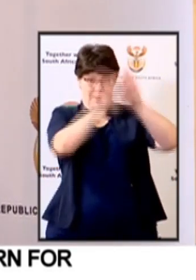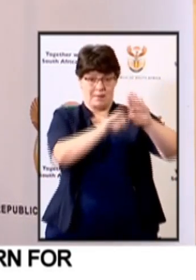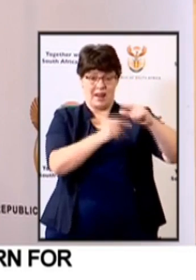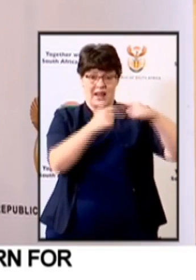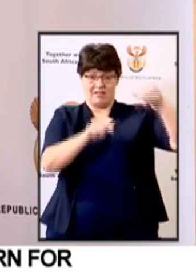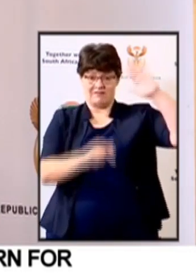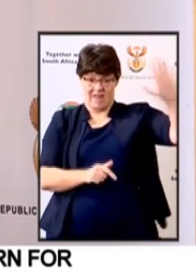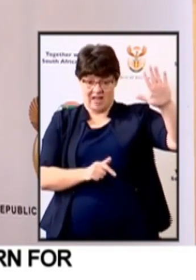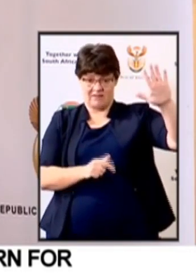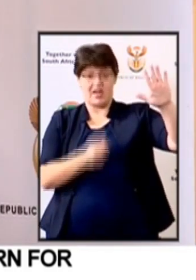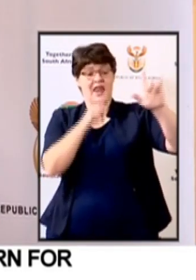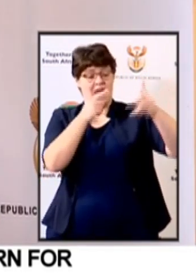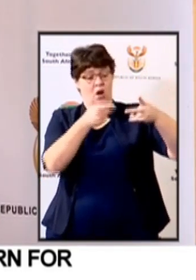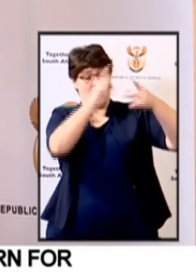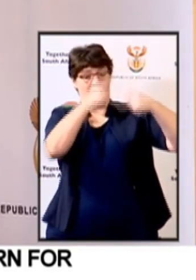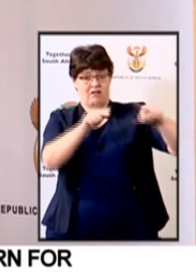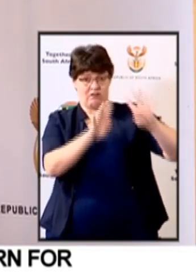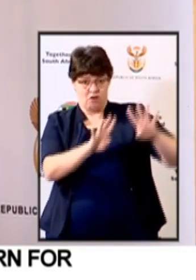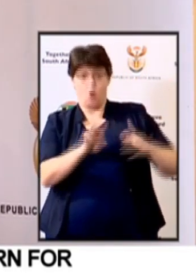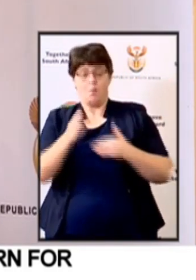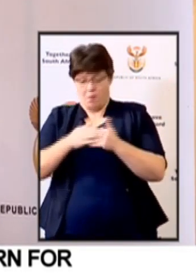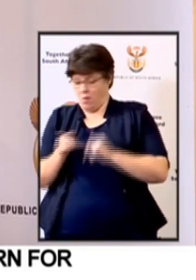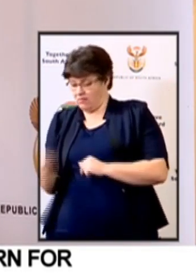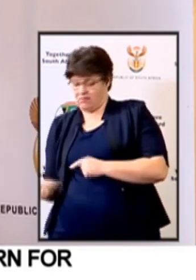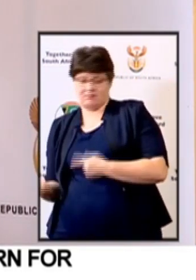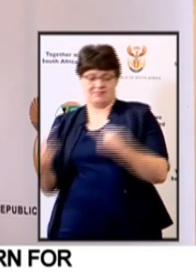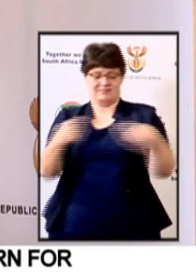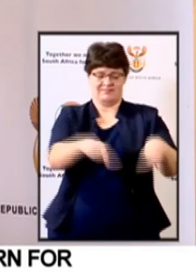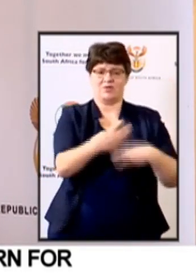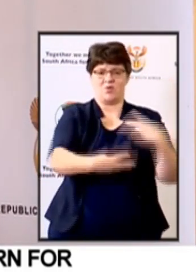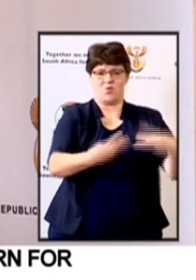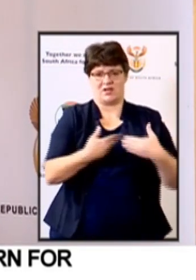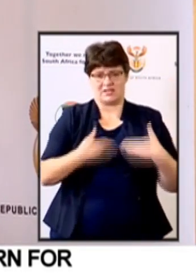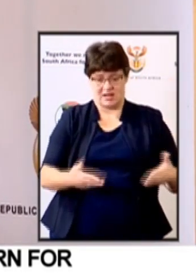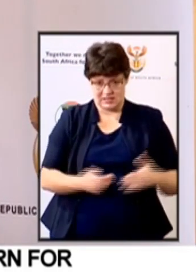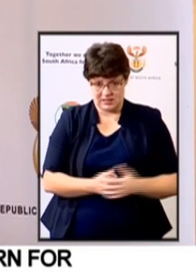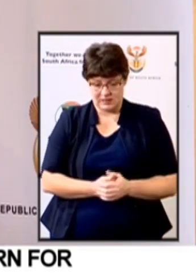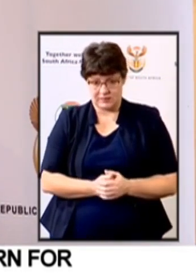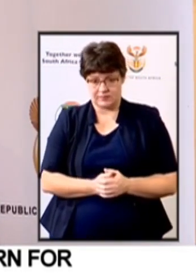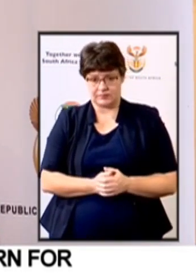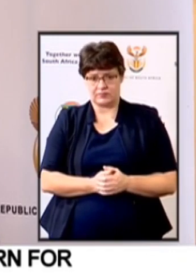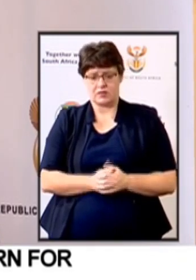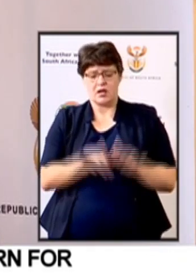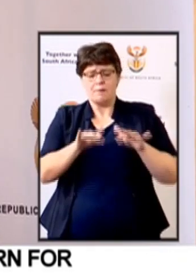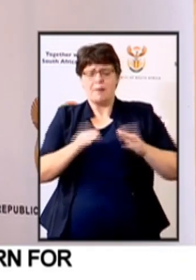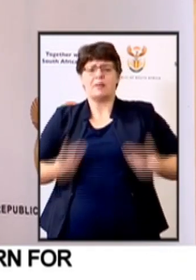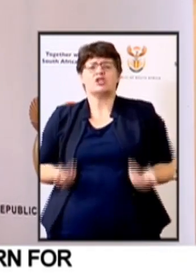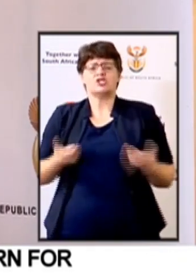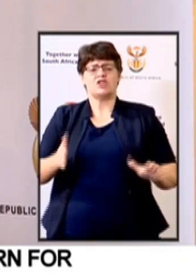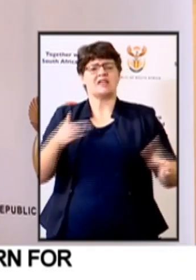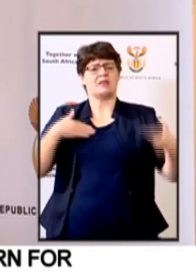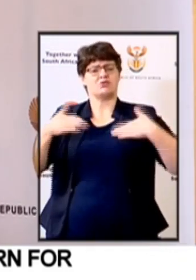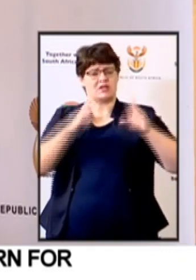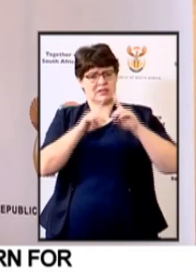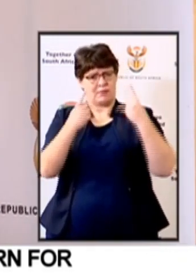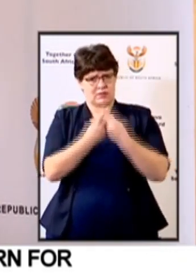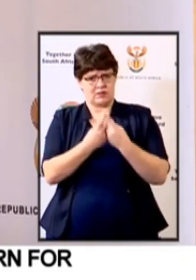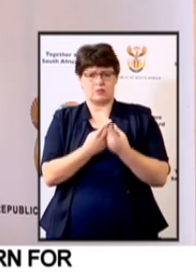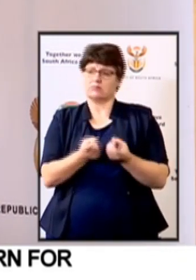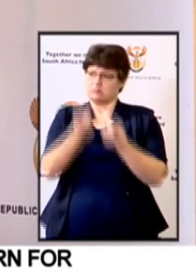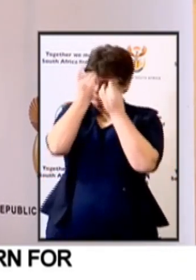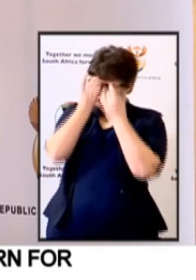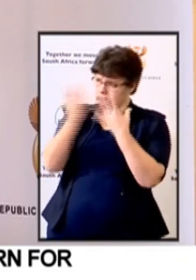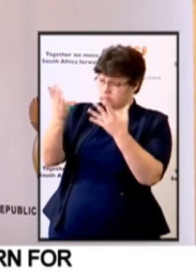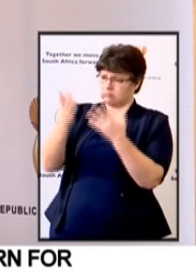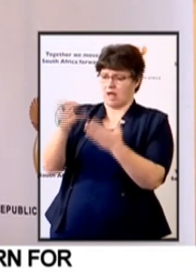and level 5. The Department of Public Service and Administration has issued many